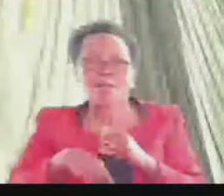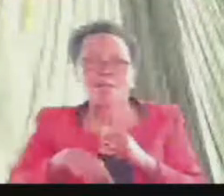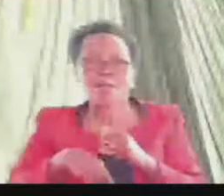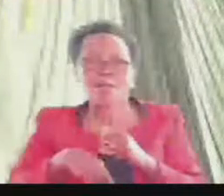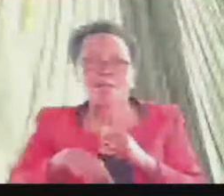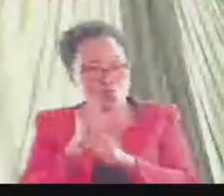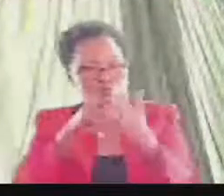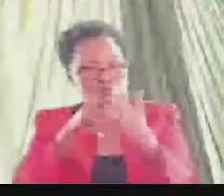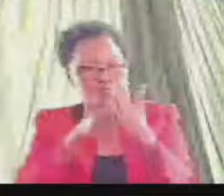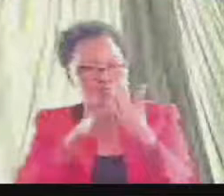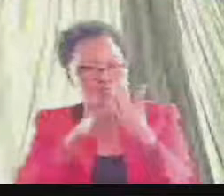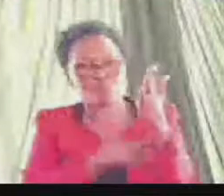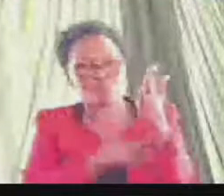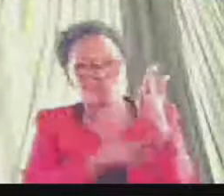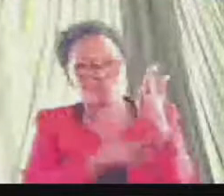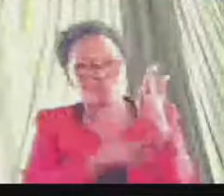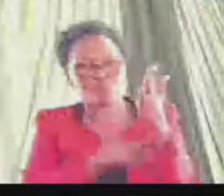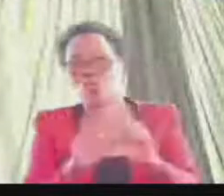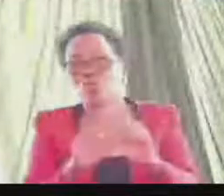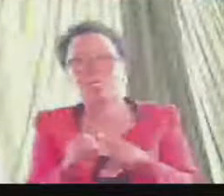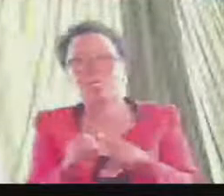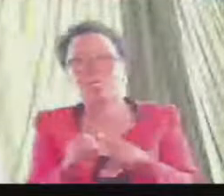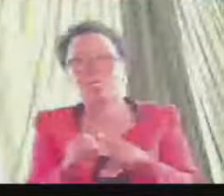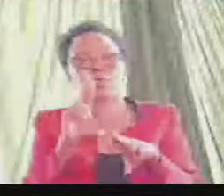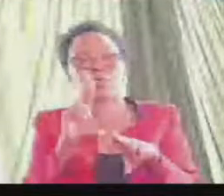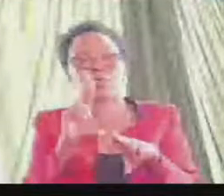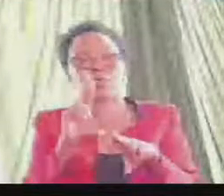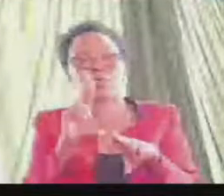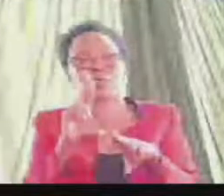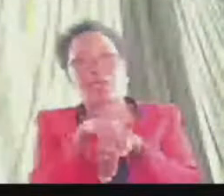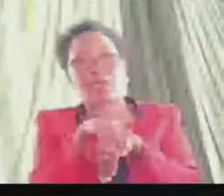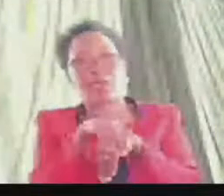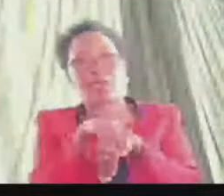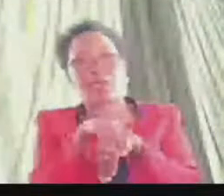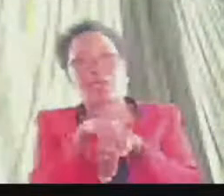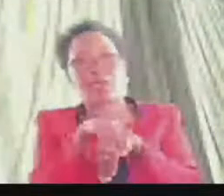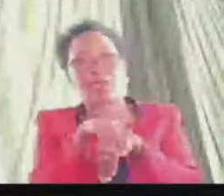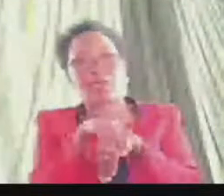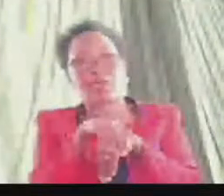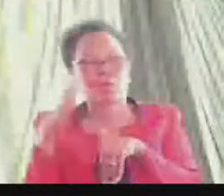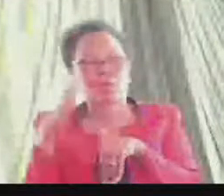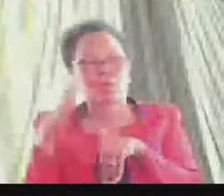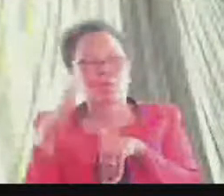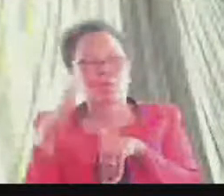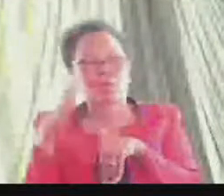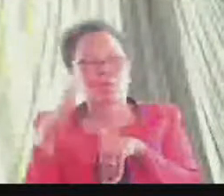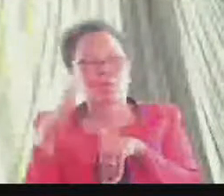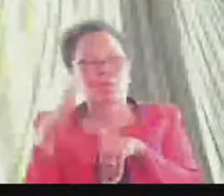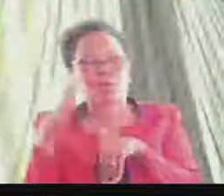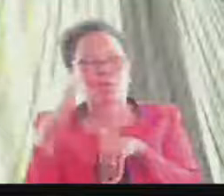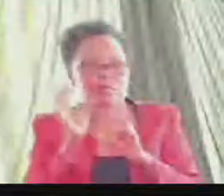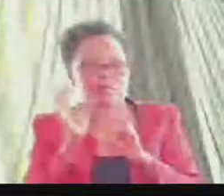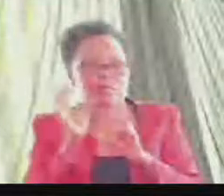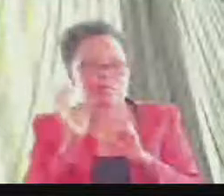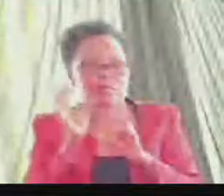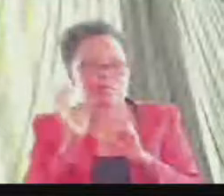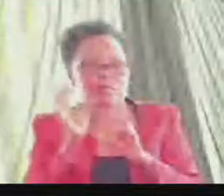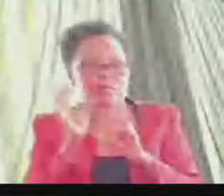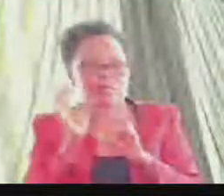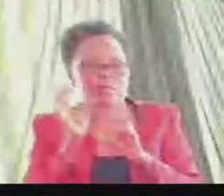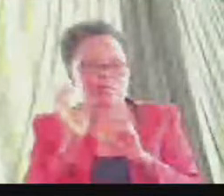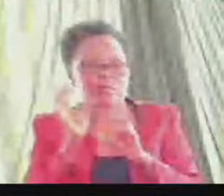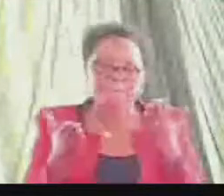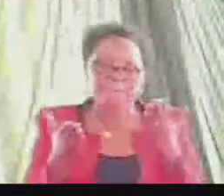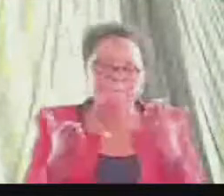and waiting for compliance, which is not forthcoming. I will be, maybe the